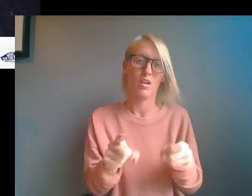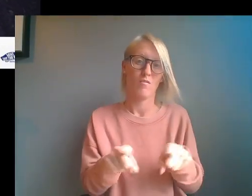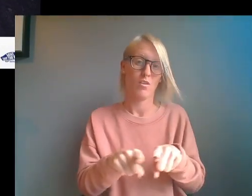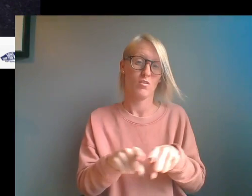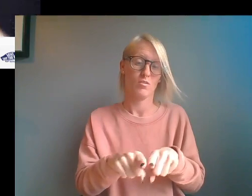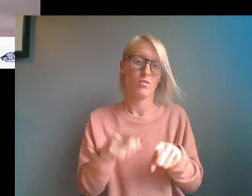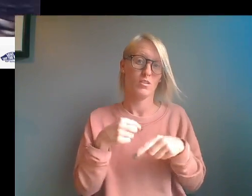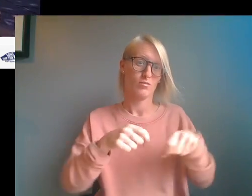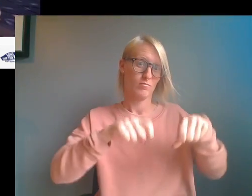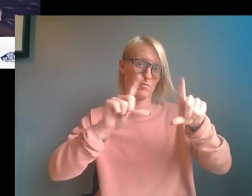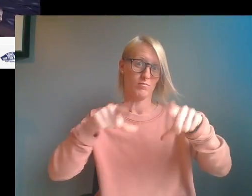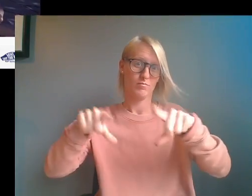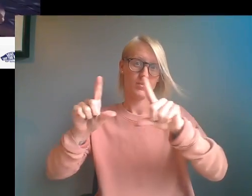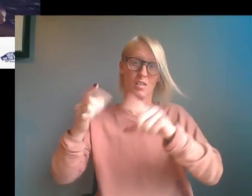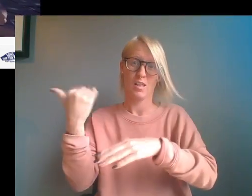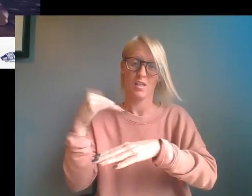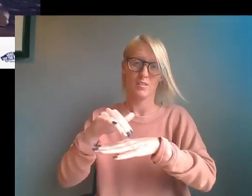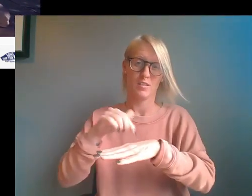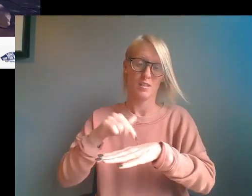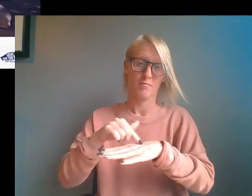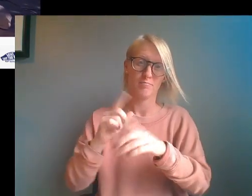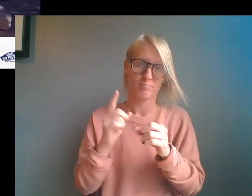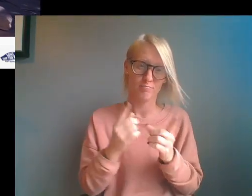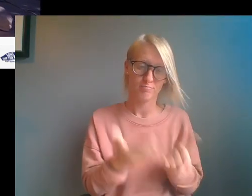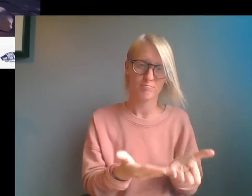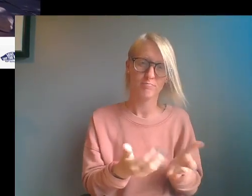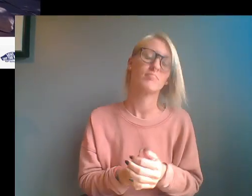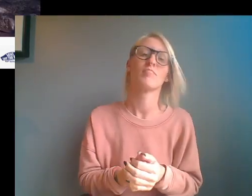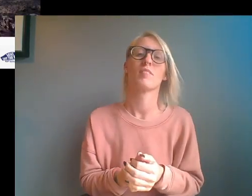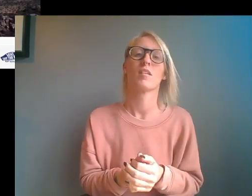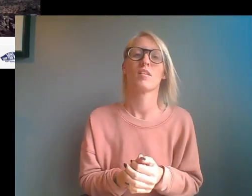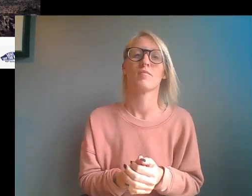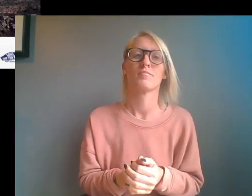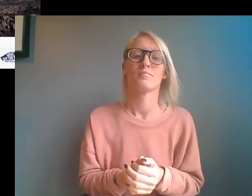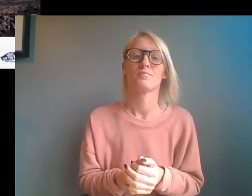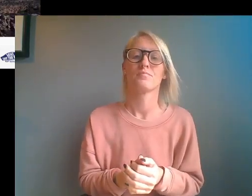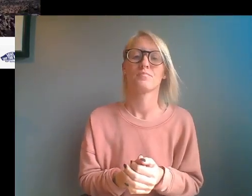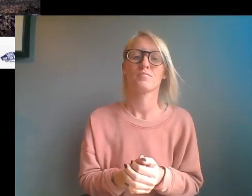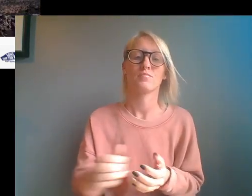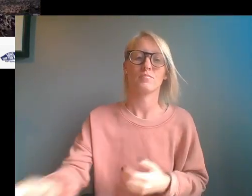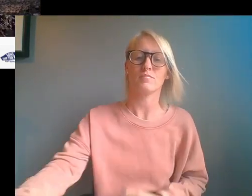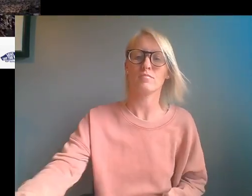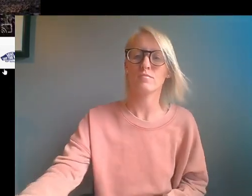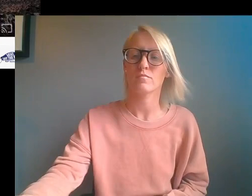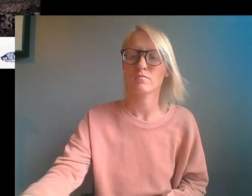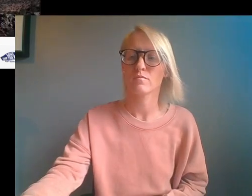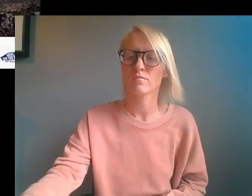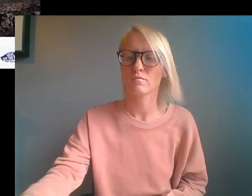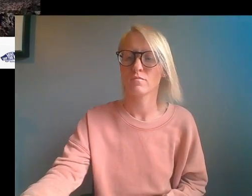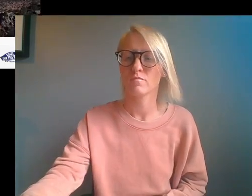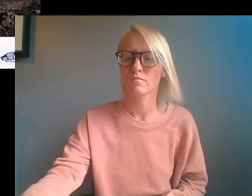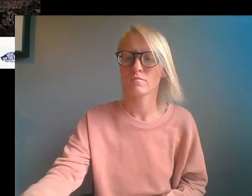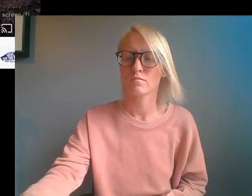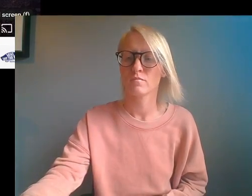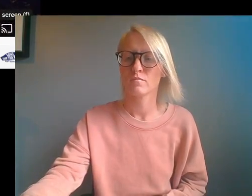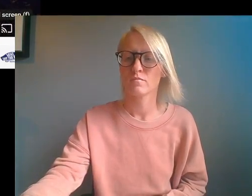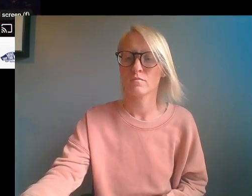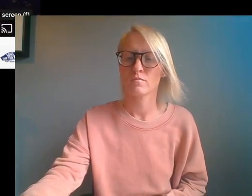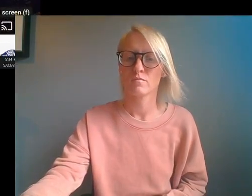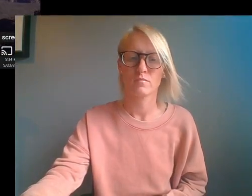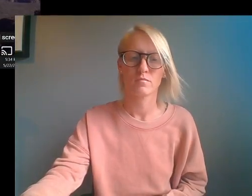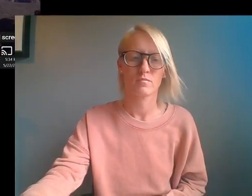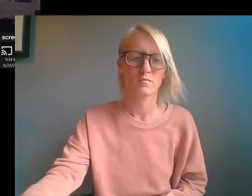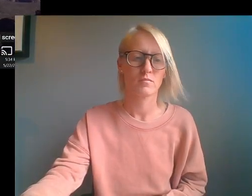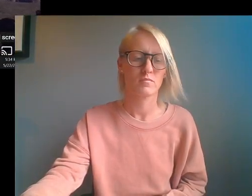I was there. Many people choose to visit the Grand Canyon while driving Route 66. If you want to do that, it's about an hour and a half